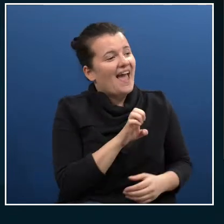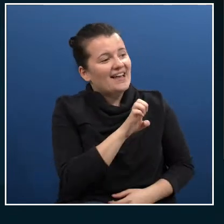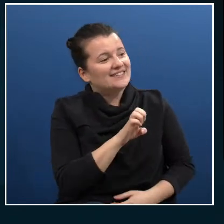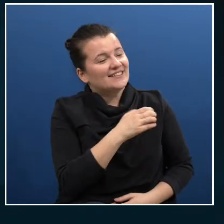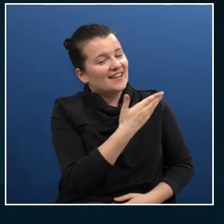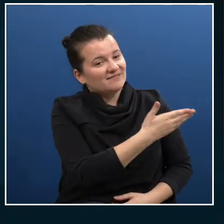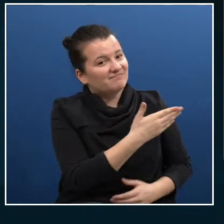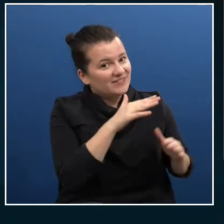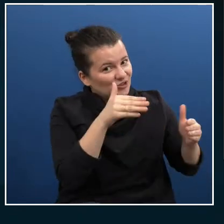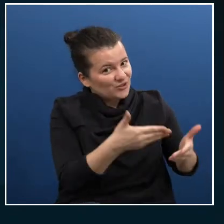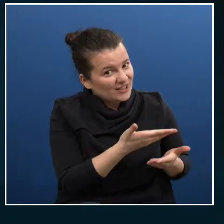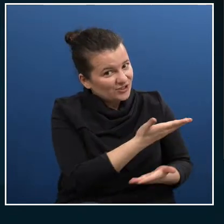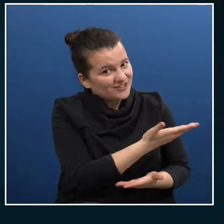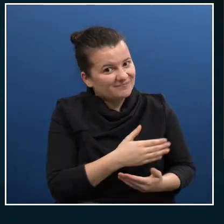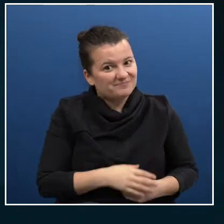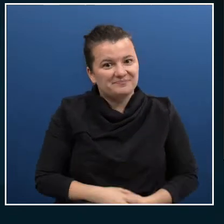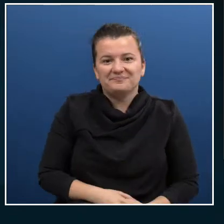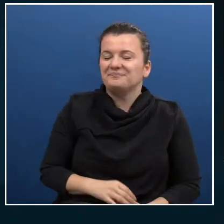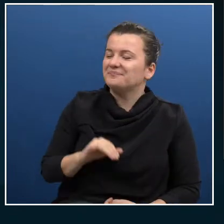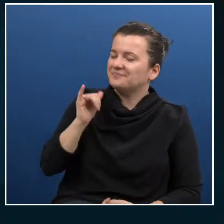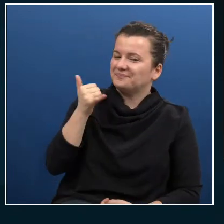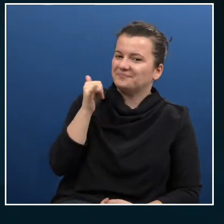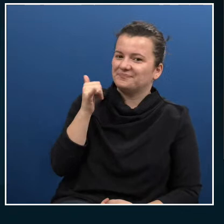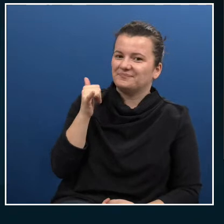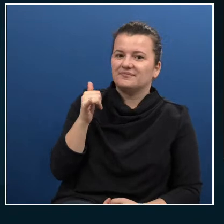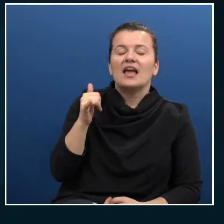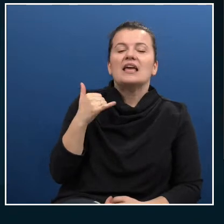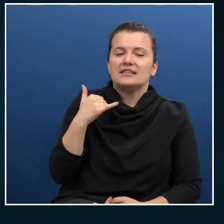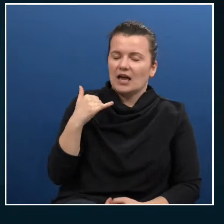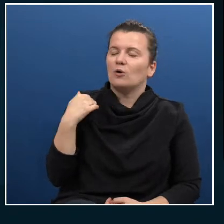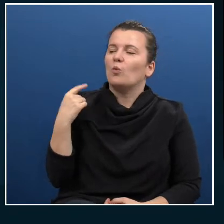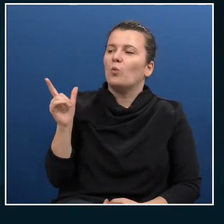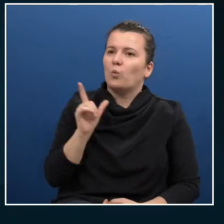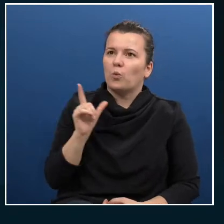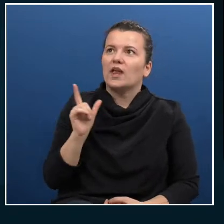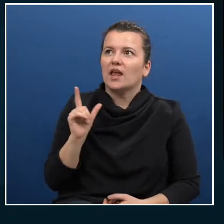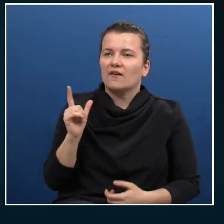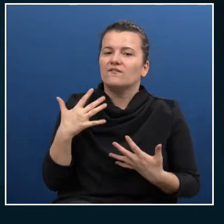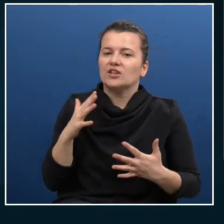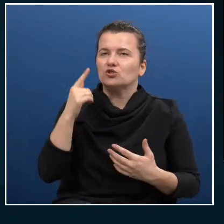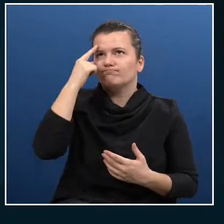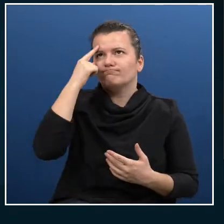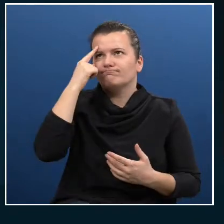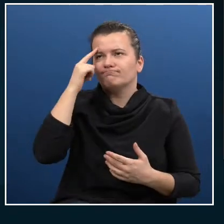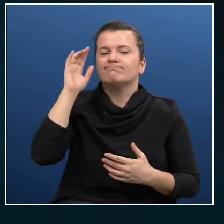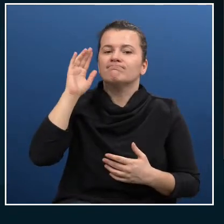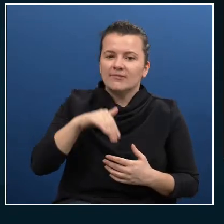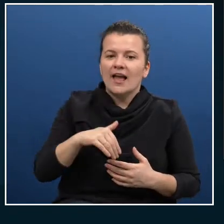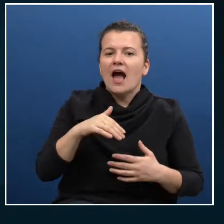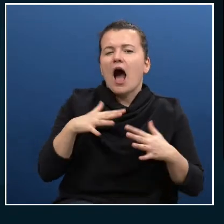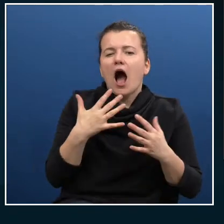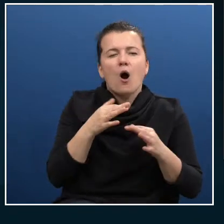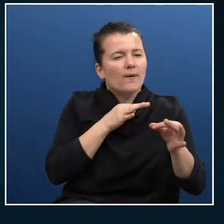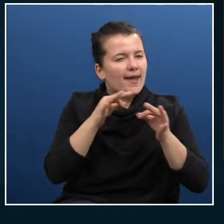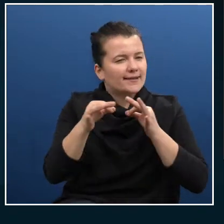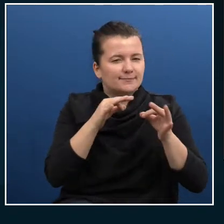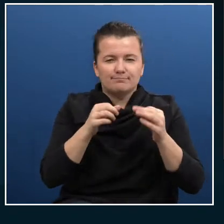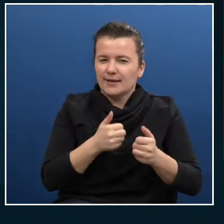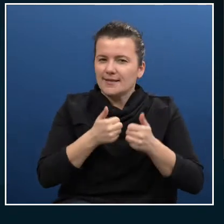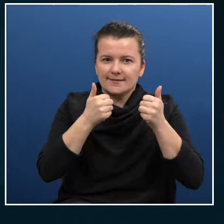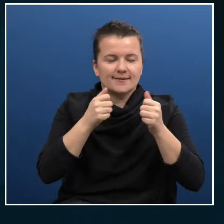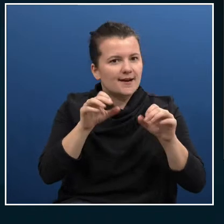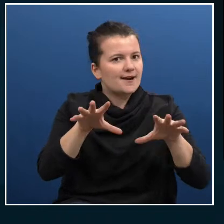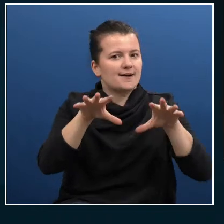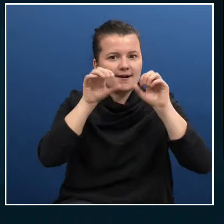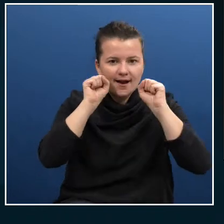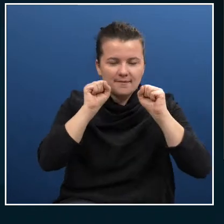first. Yeah, sure. So we figured to better explain the whole